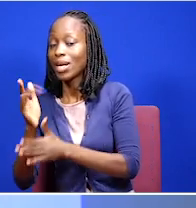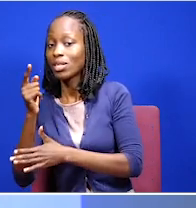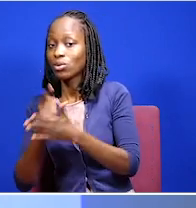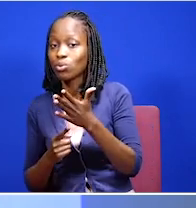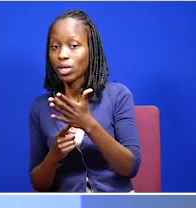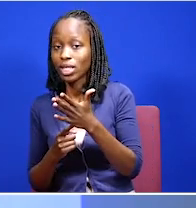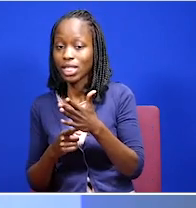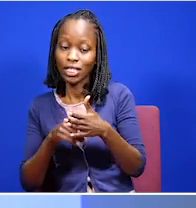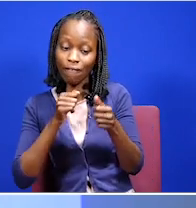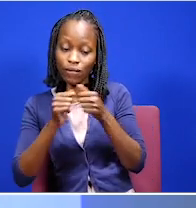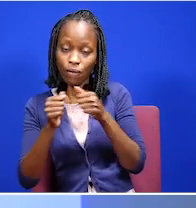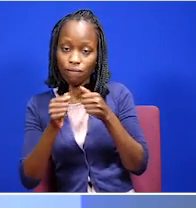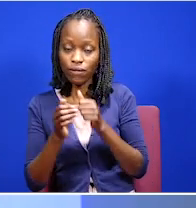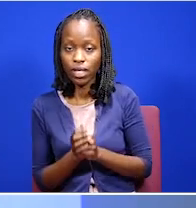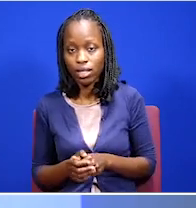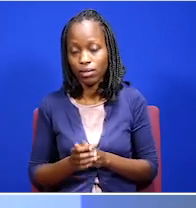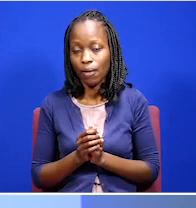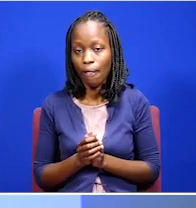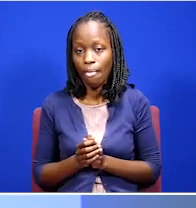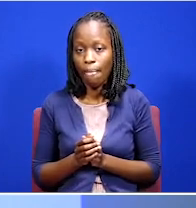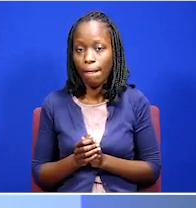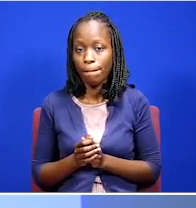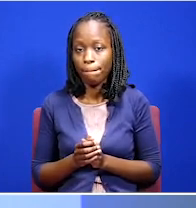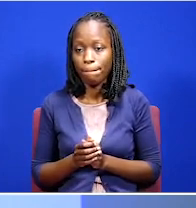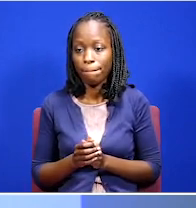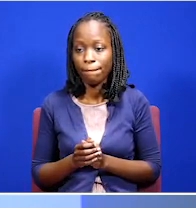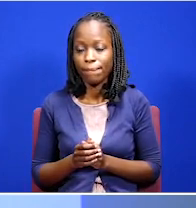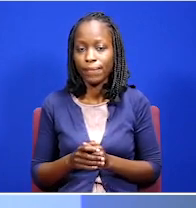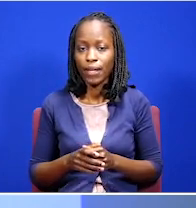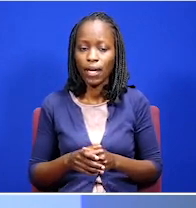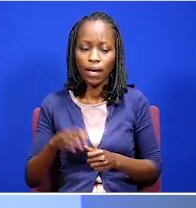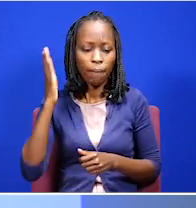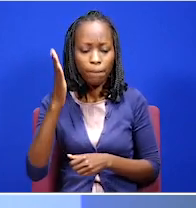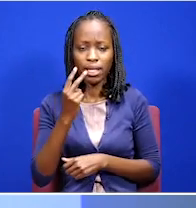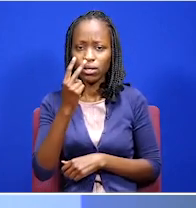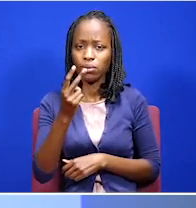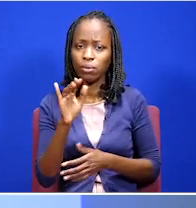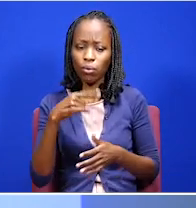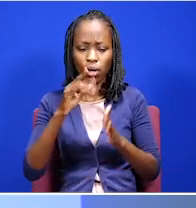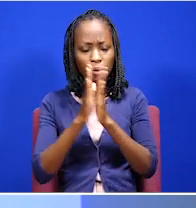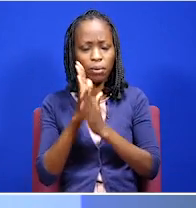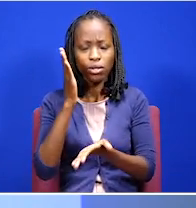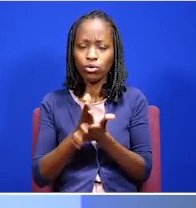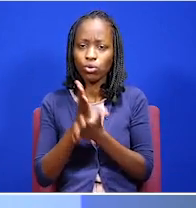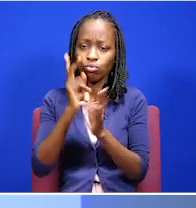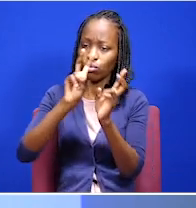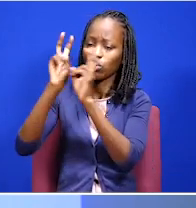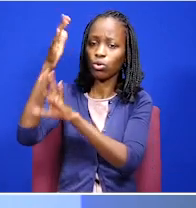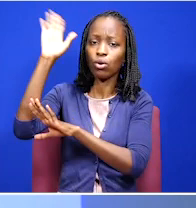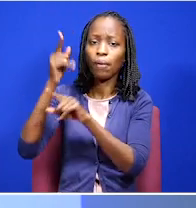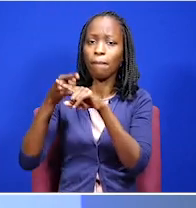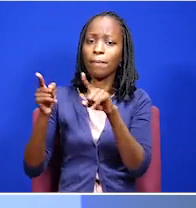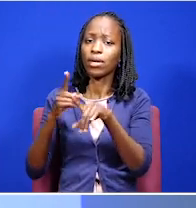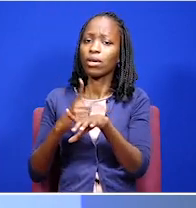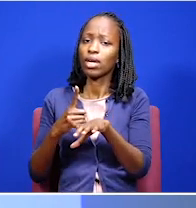for Peter, he singled out because he actually carried out the use of plan B. Peter realized, you